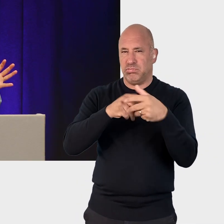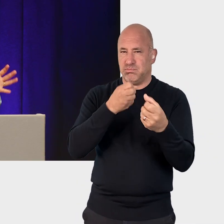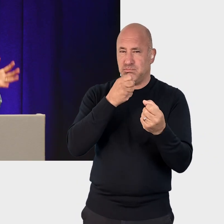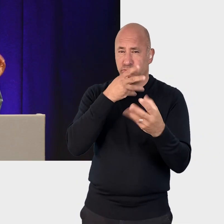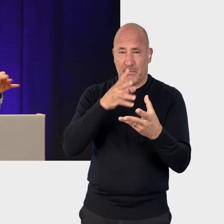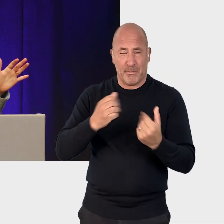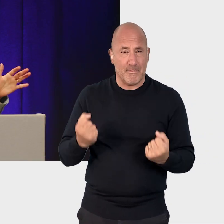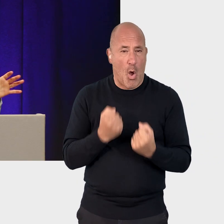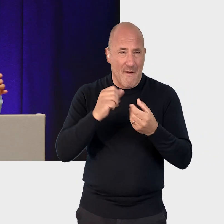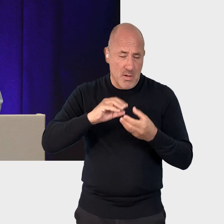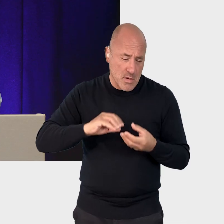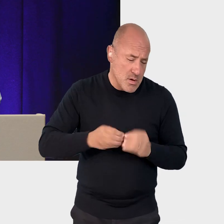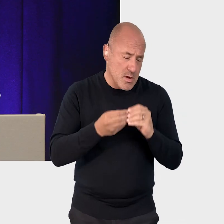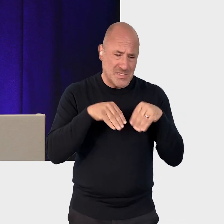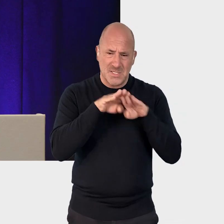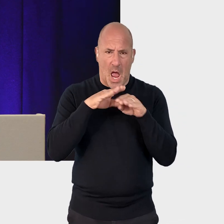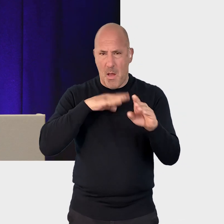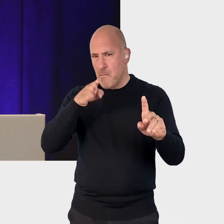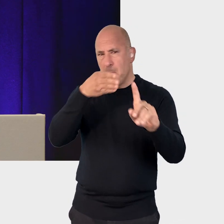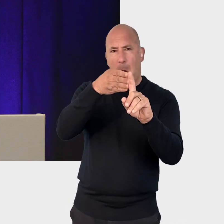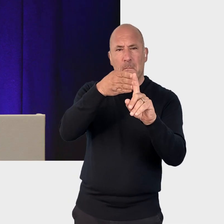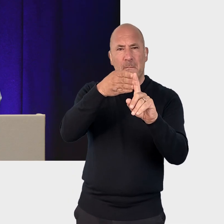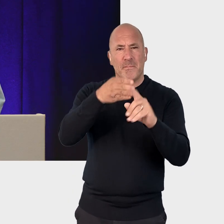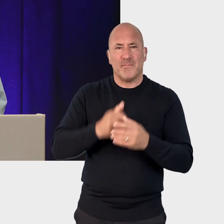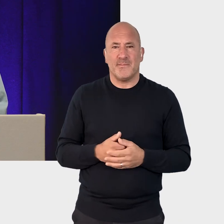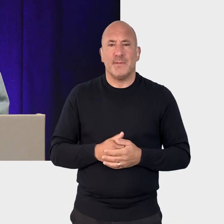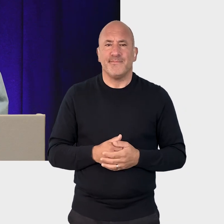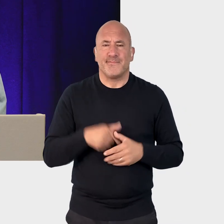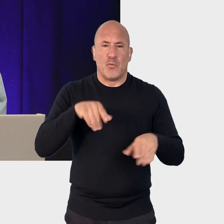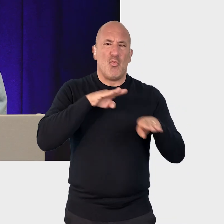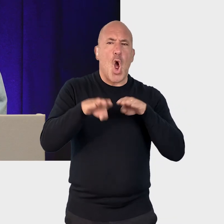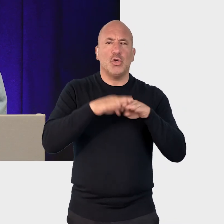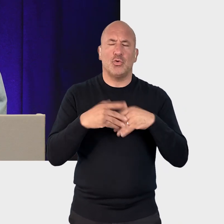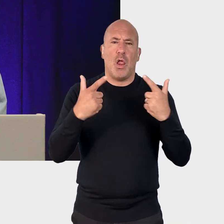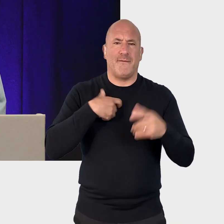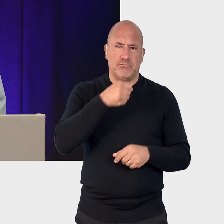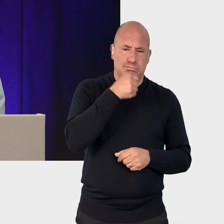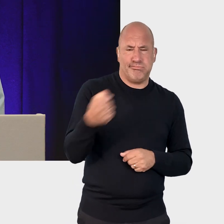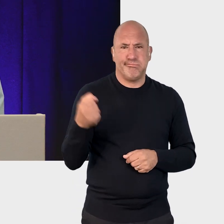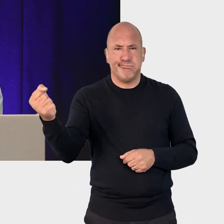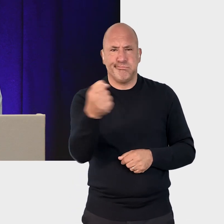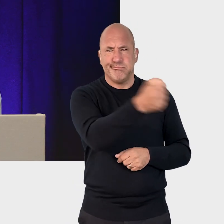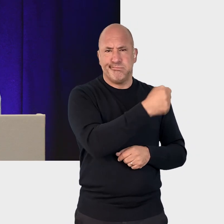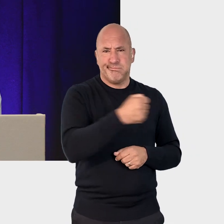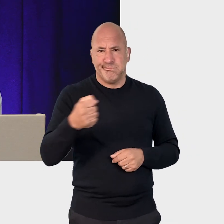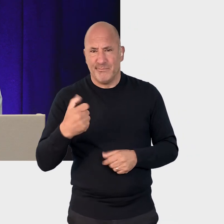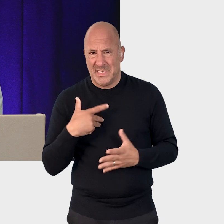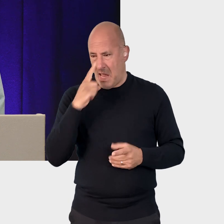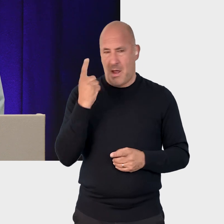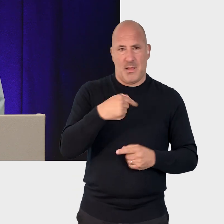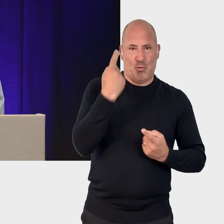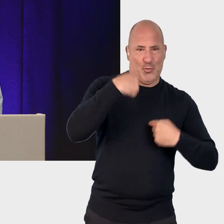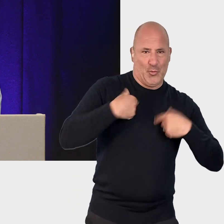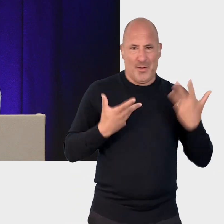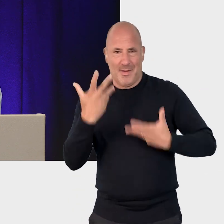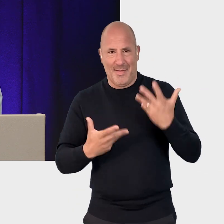divided them gently giving way to our powerful, creative, shared, common goal. We do a lot of passing the mic